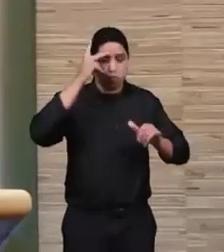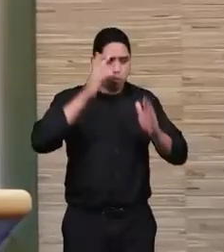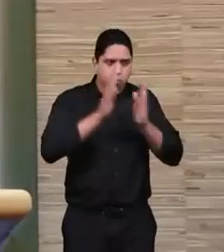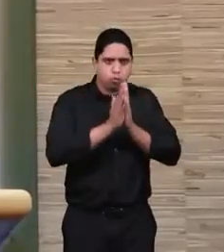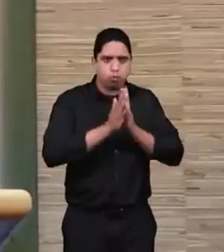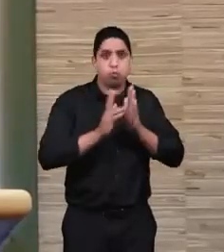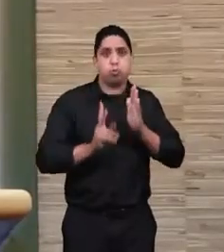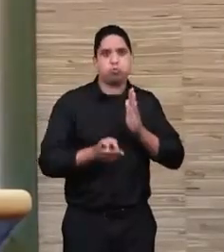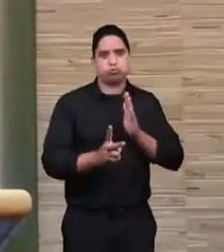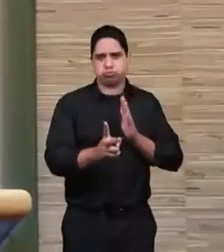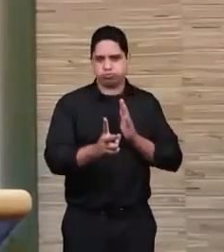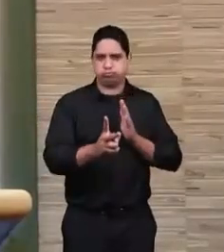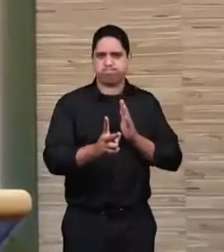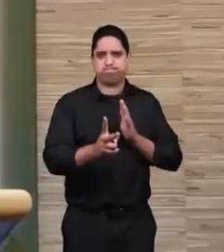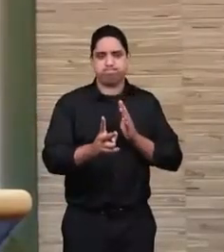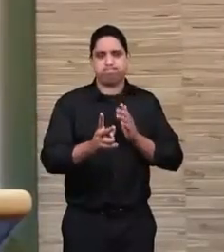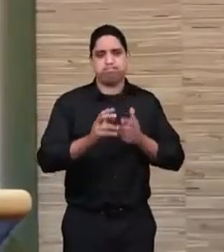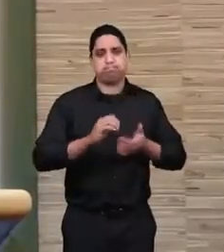We tell our brethren